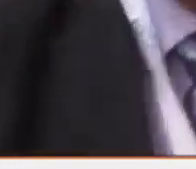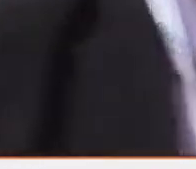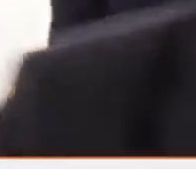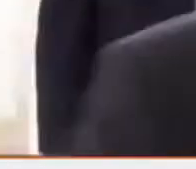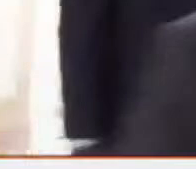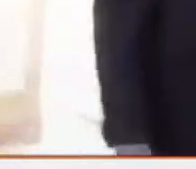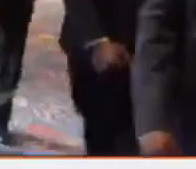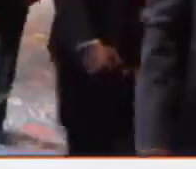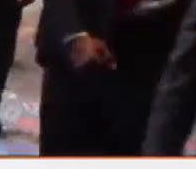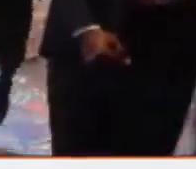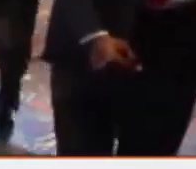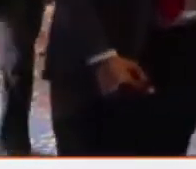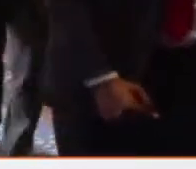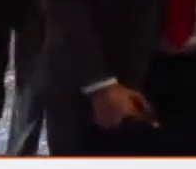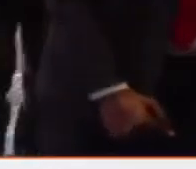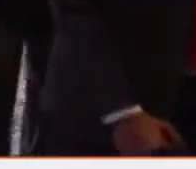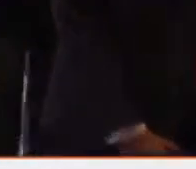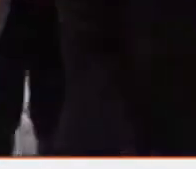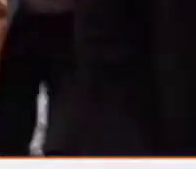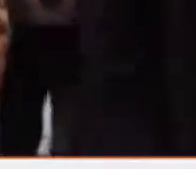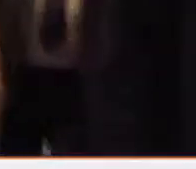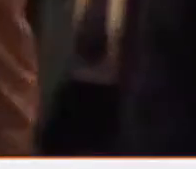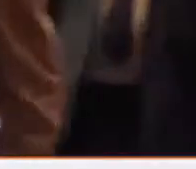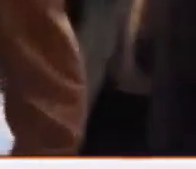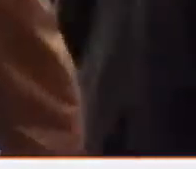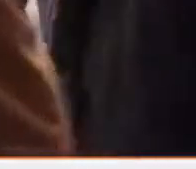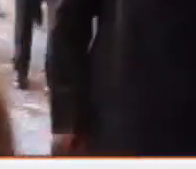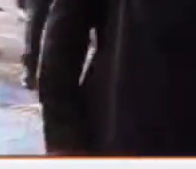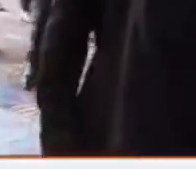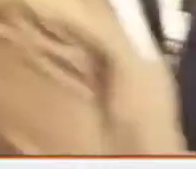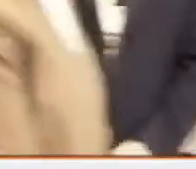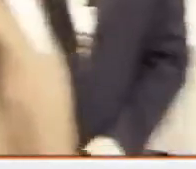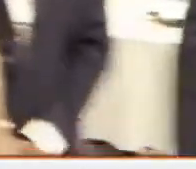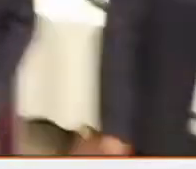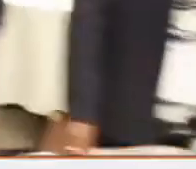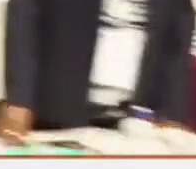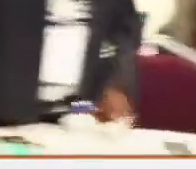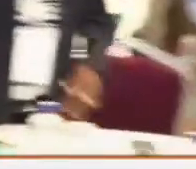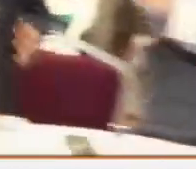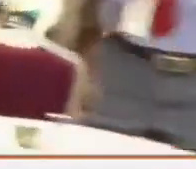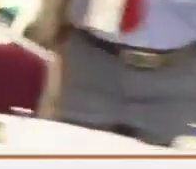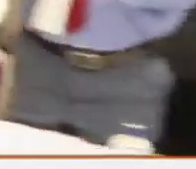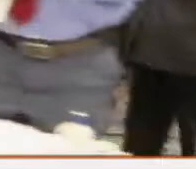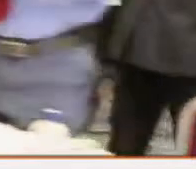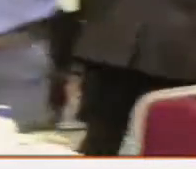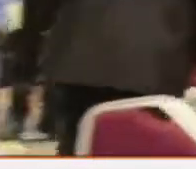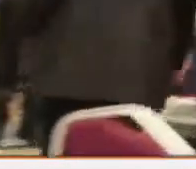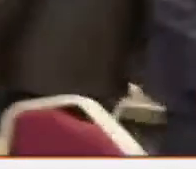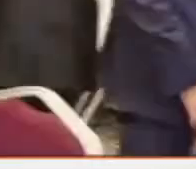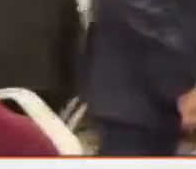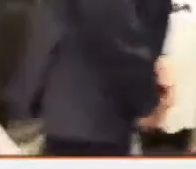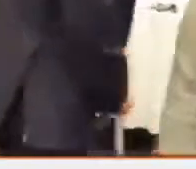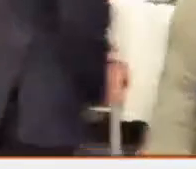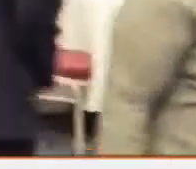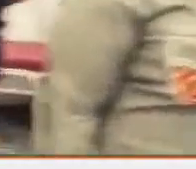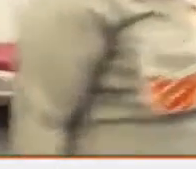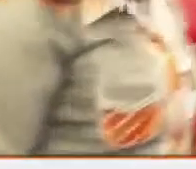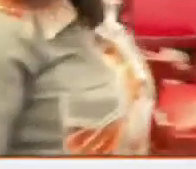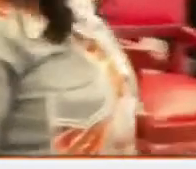Wycliffe Musalia Mudavadi, the Prime Cabinet Secretary of the Republic of Kenya. Makofi, 1, 2, 3.